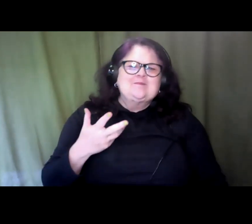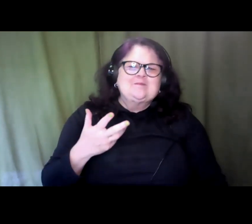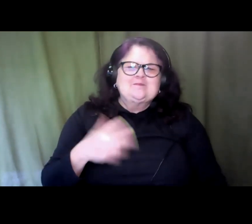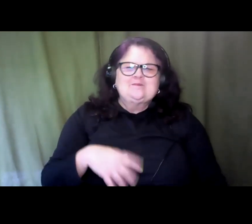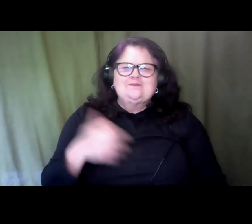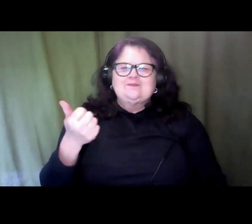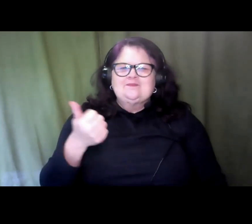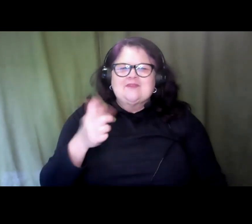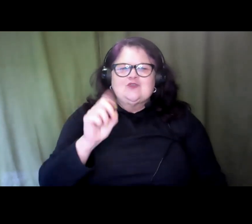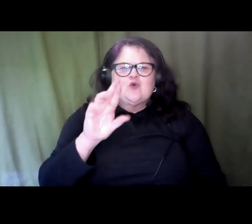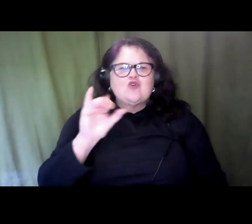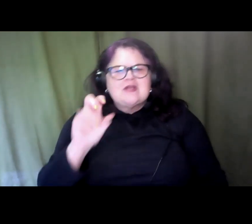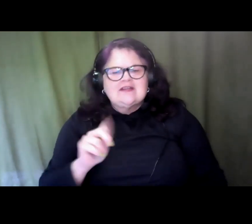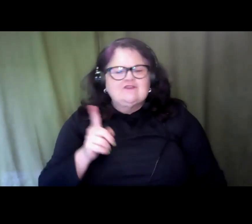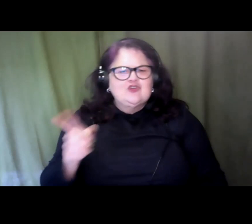that,